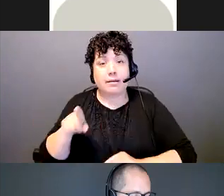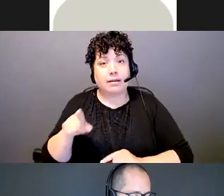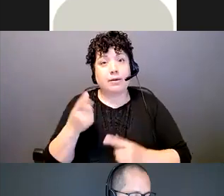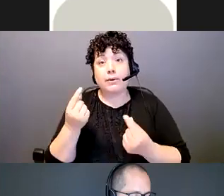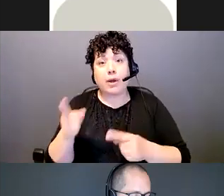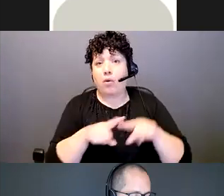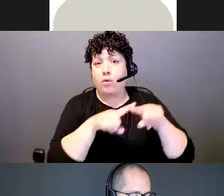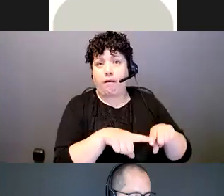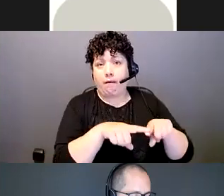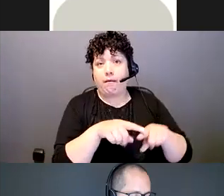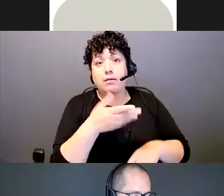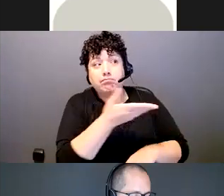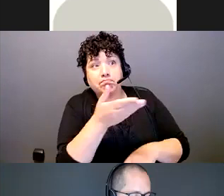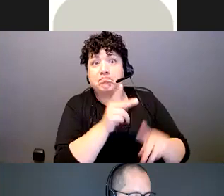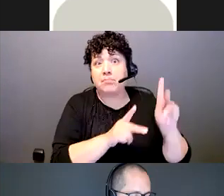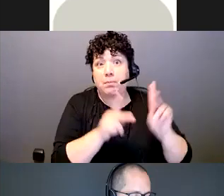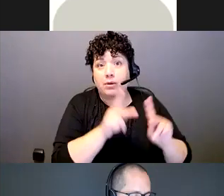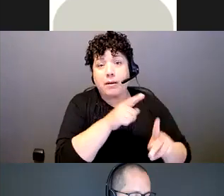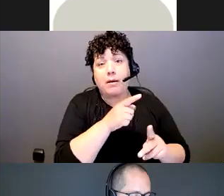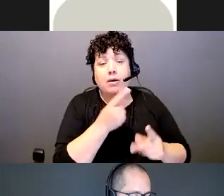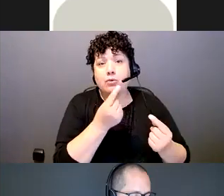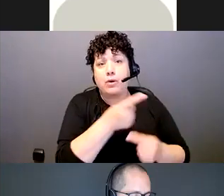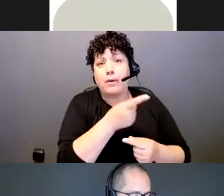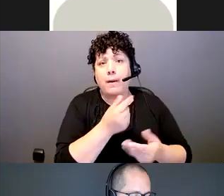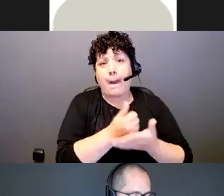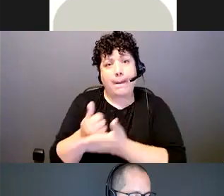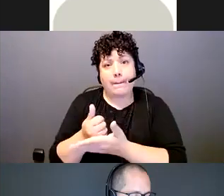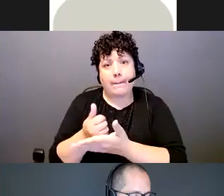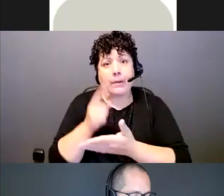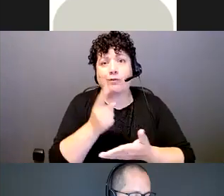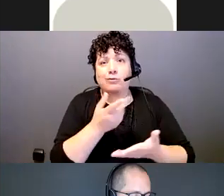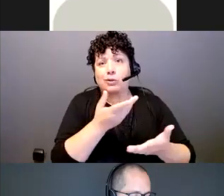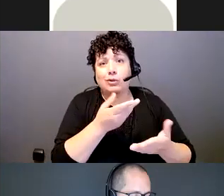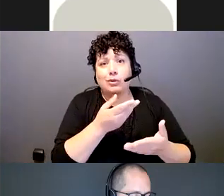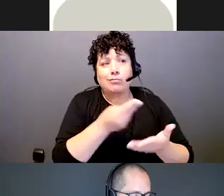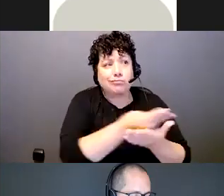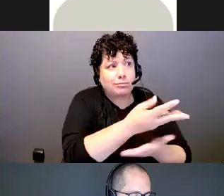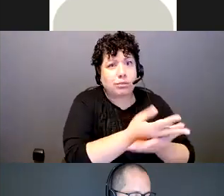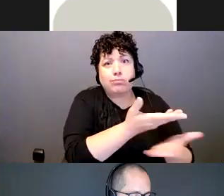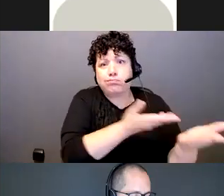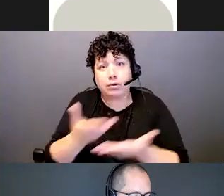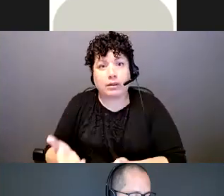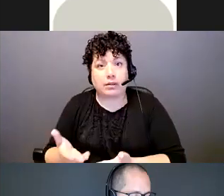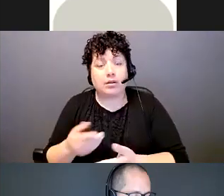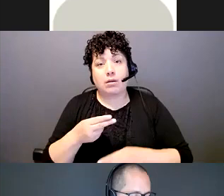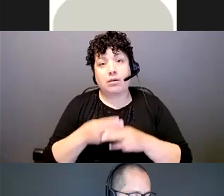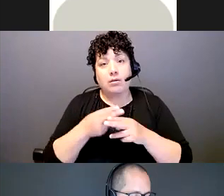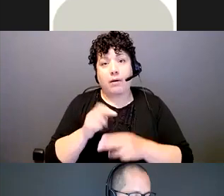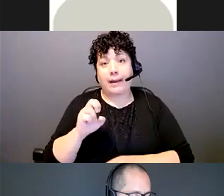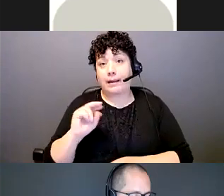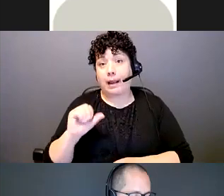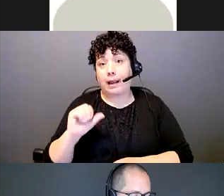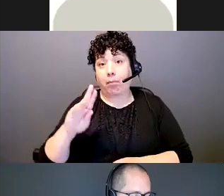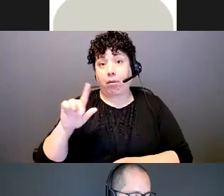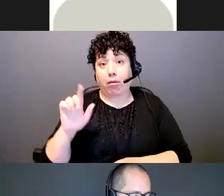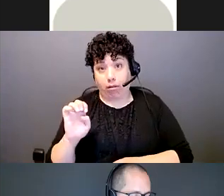people to help with the supply. And we'll talk about the enabling factor later on. But there is a great deal of stigma. What